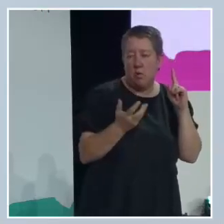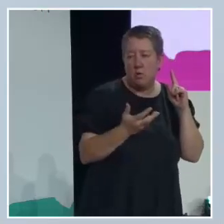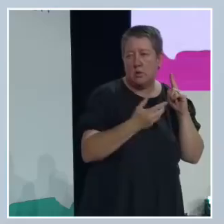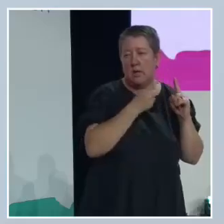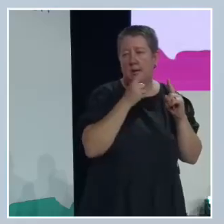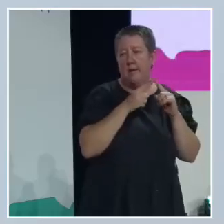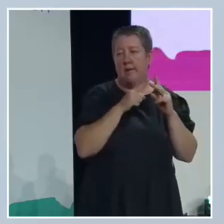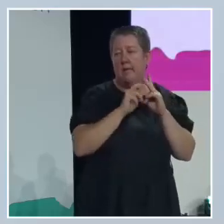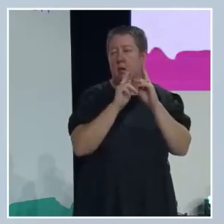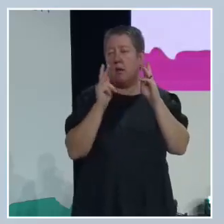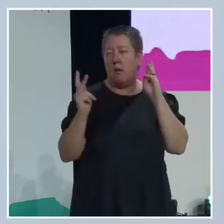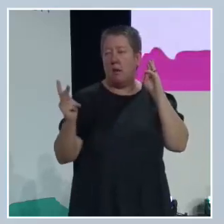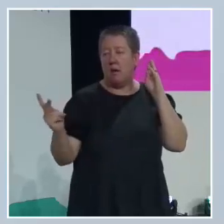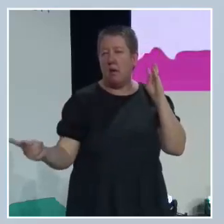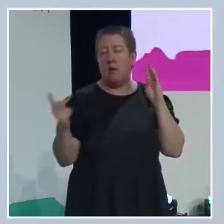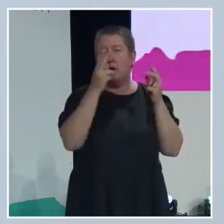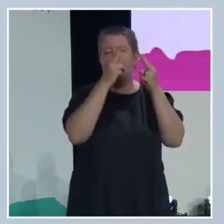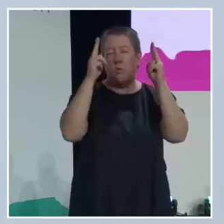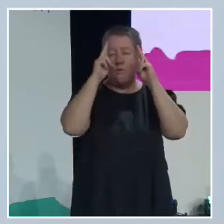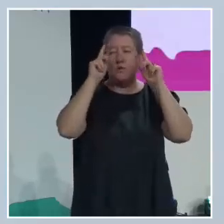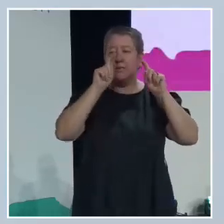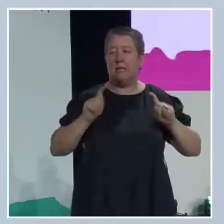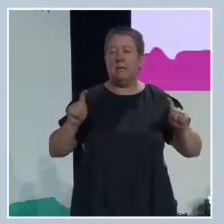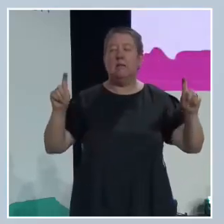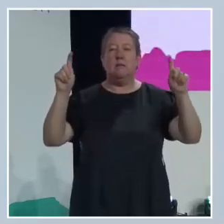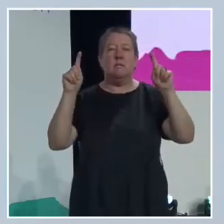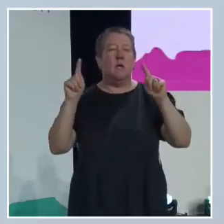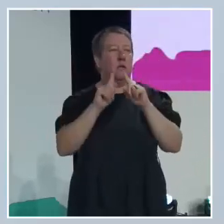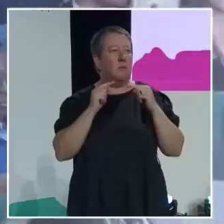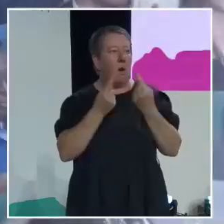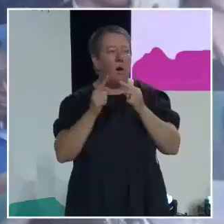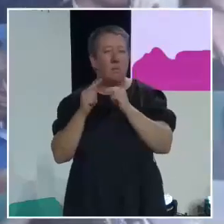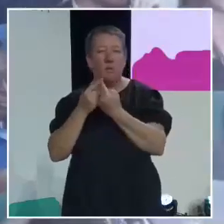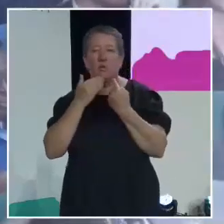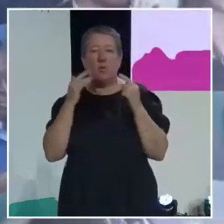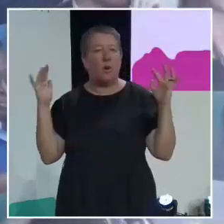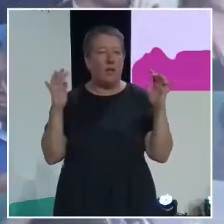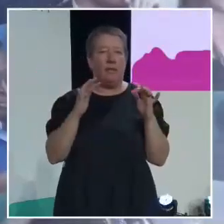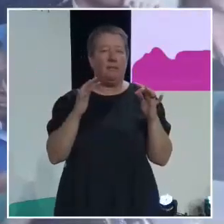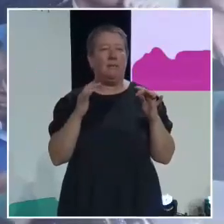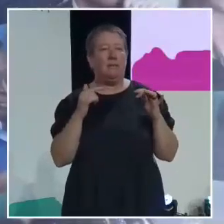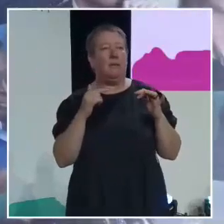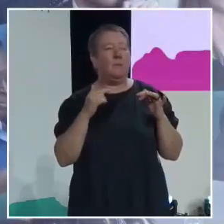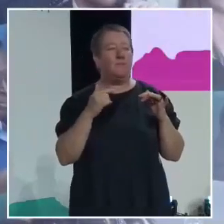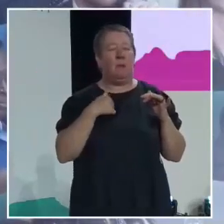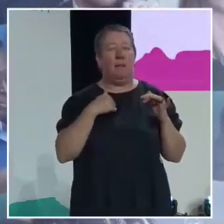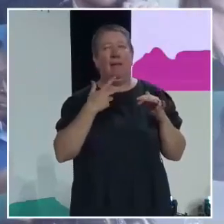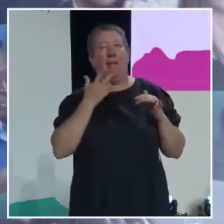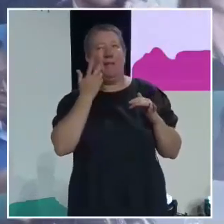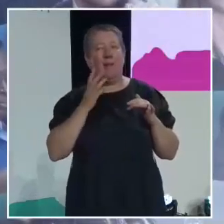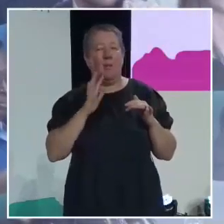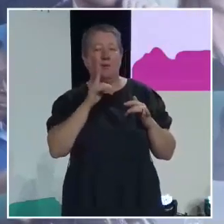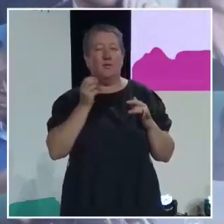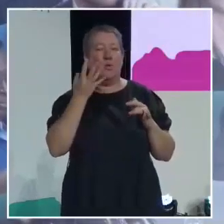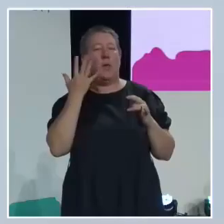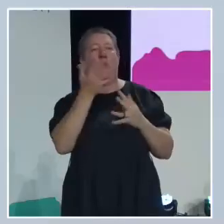FERDI, WRI, ODI, where all the partners that are gathered. Don't want to forget anybody. And what I like